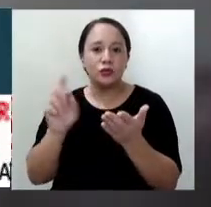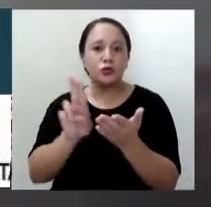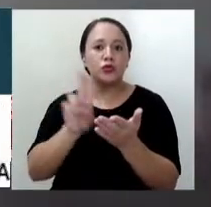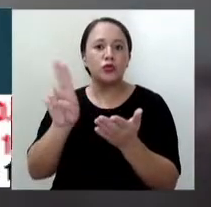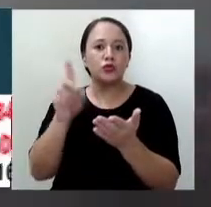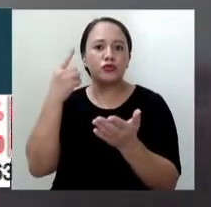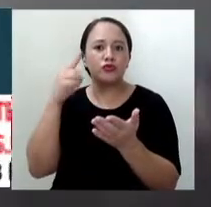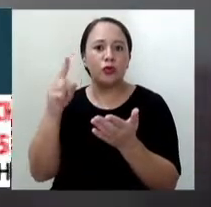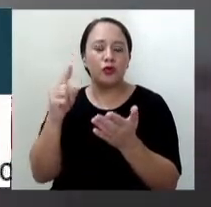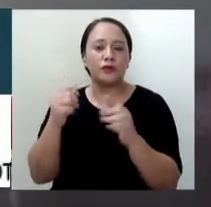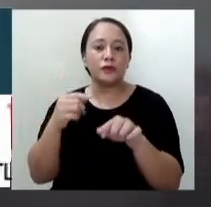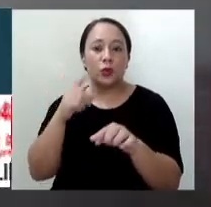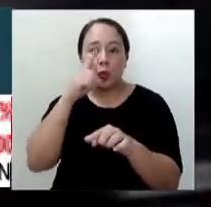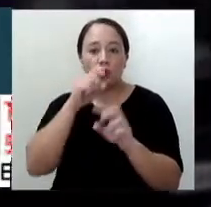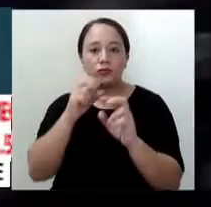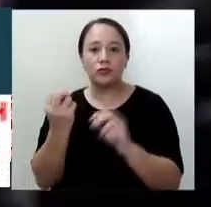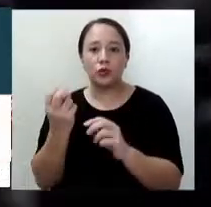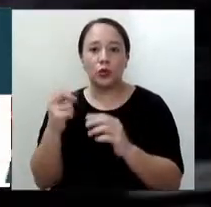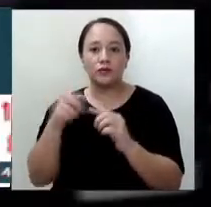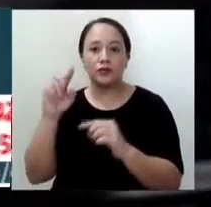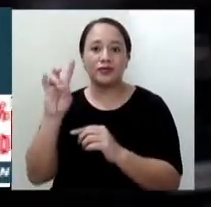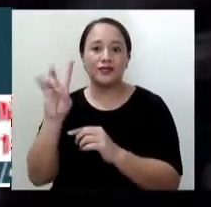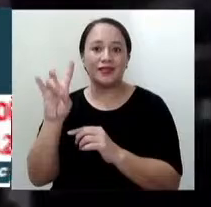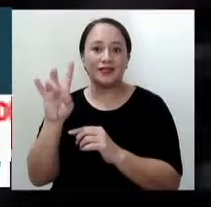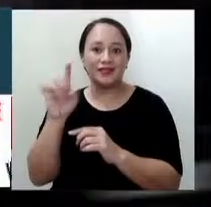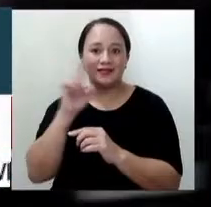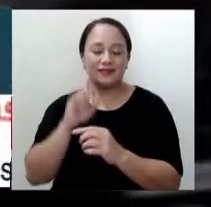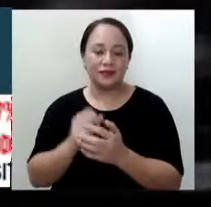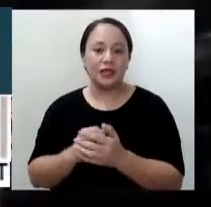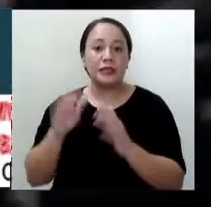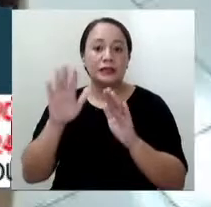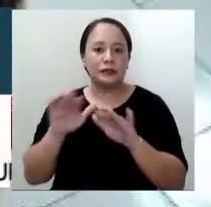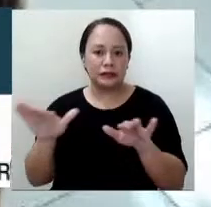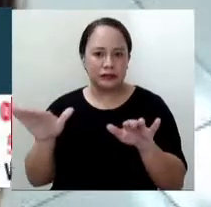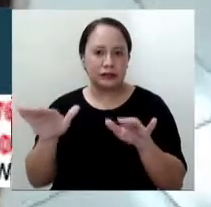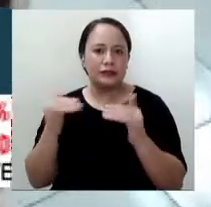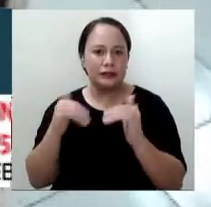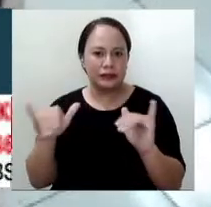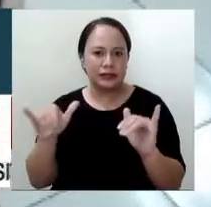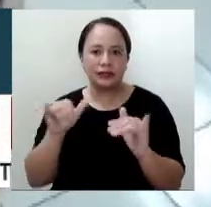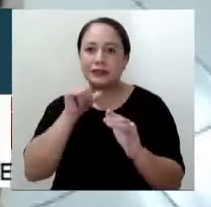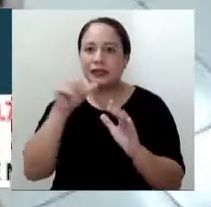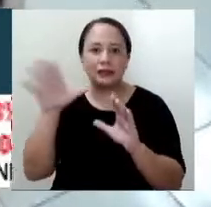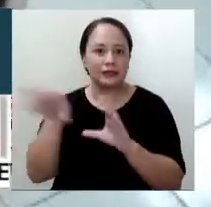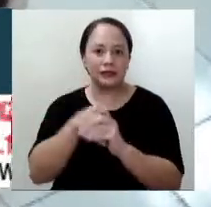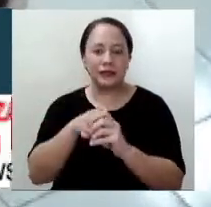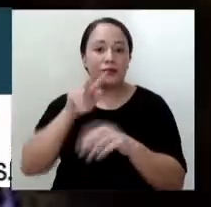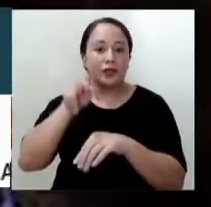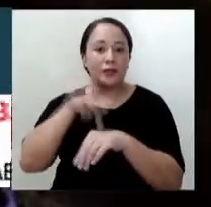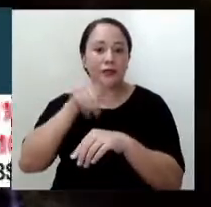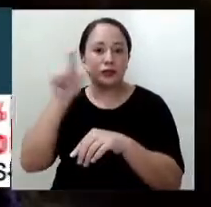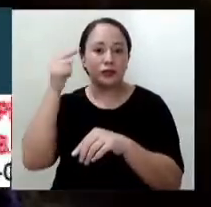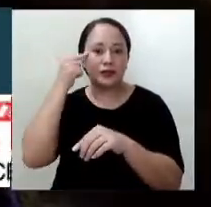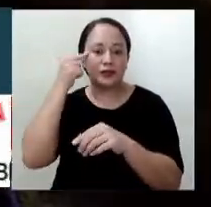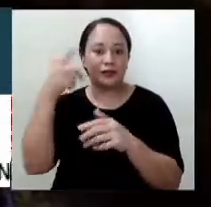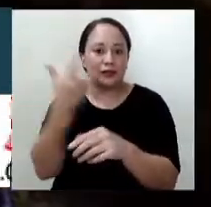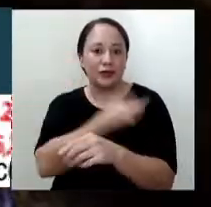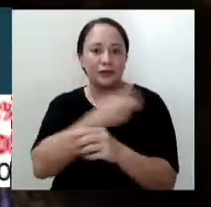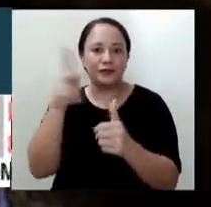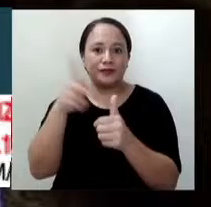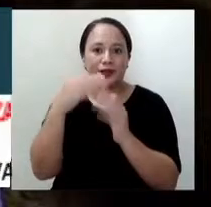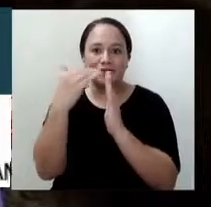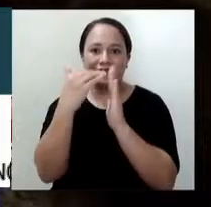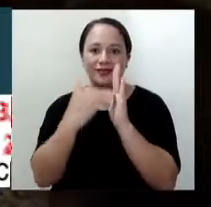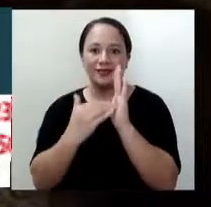on minors from 12 to 17 years old. Children, however, are still not included in the Philippine government's vaccine priority